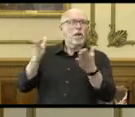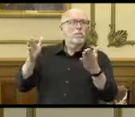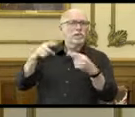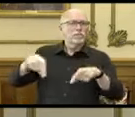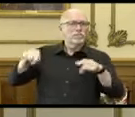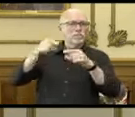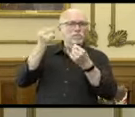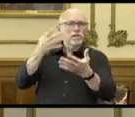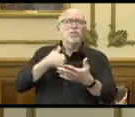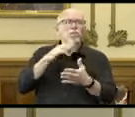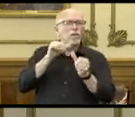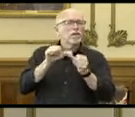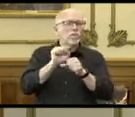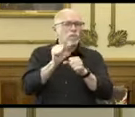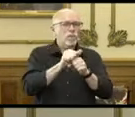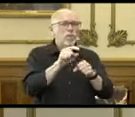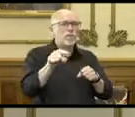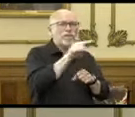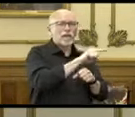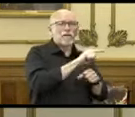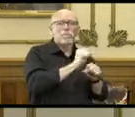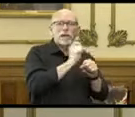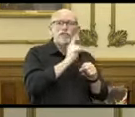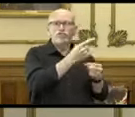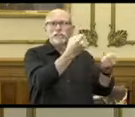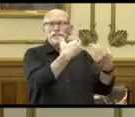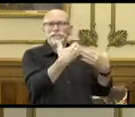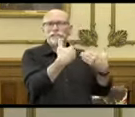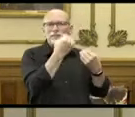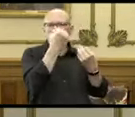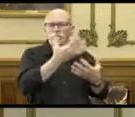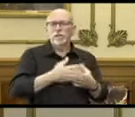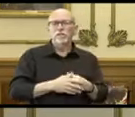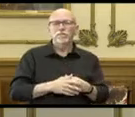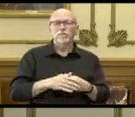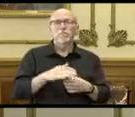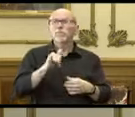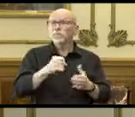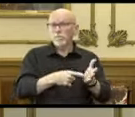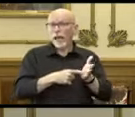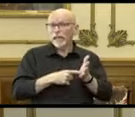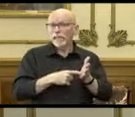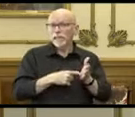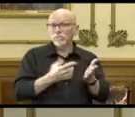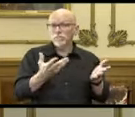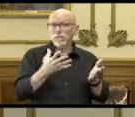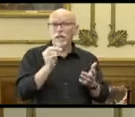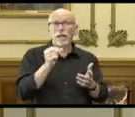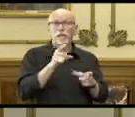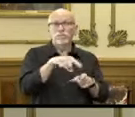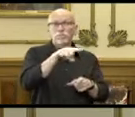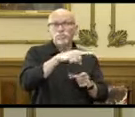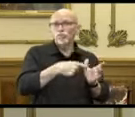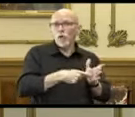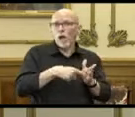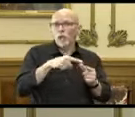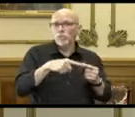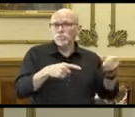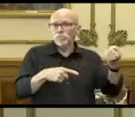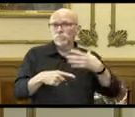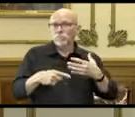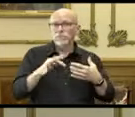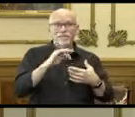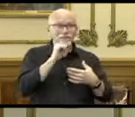and we'll continue to work with them to help them do so. This is a mandate, and as such, they are required to do so or